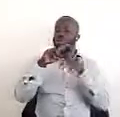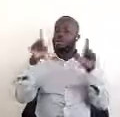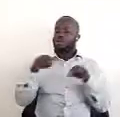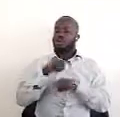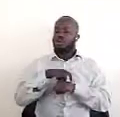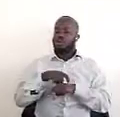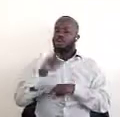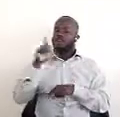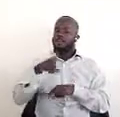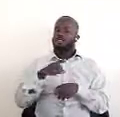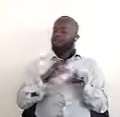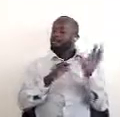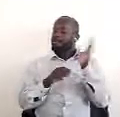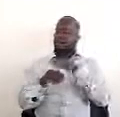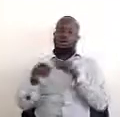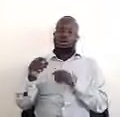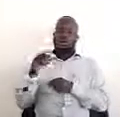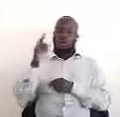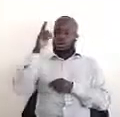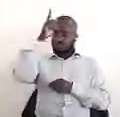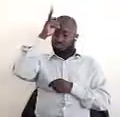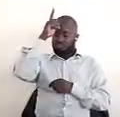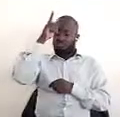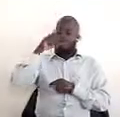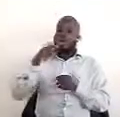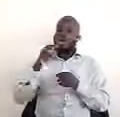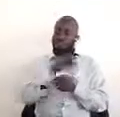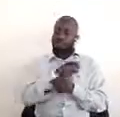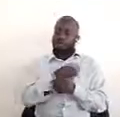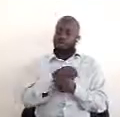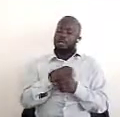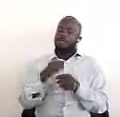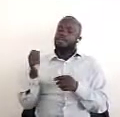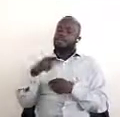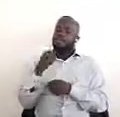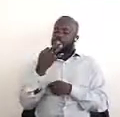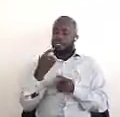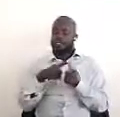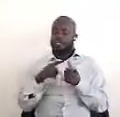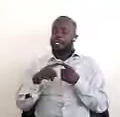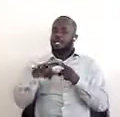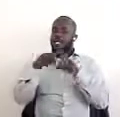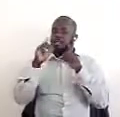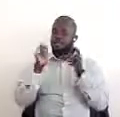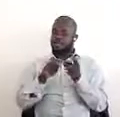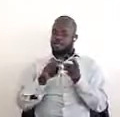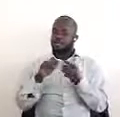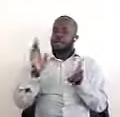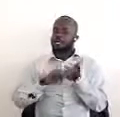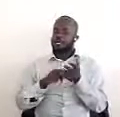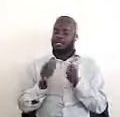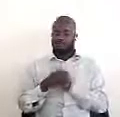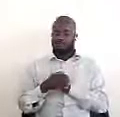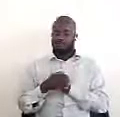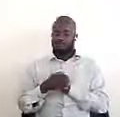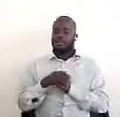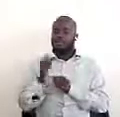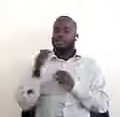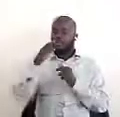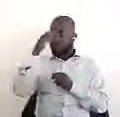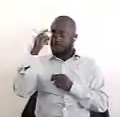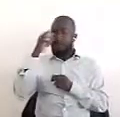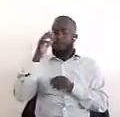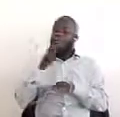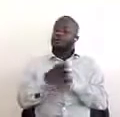within the window period, you should return to your local clinic or hospital in another 3 months and repeat testing.